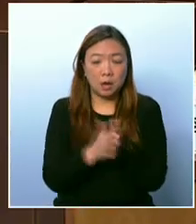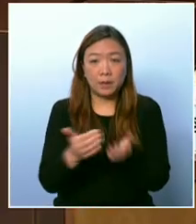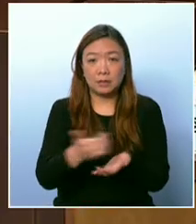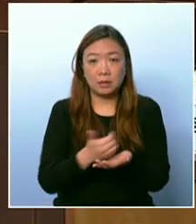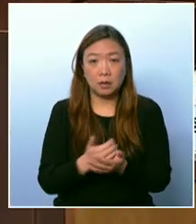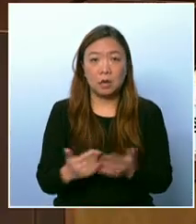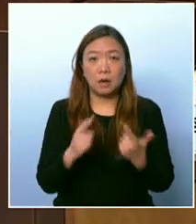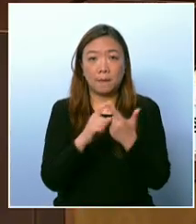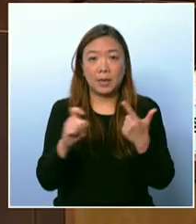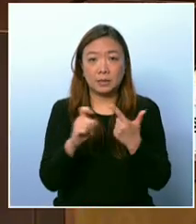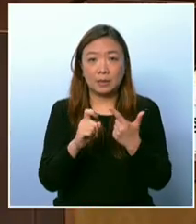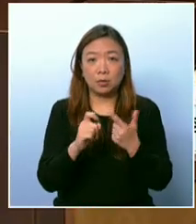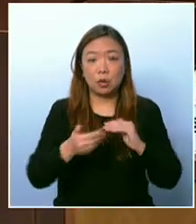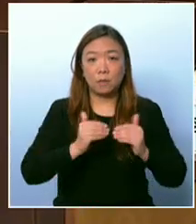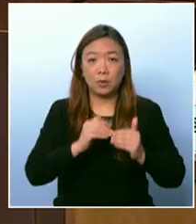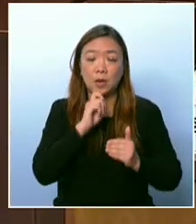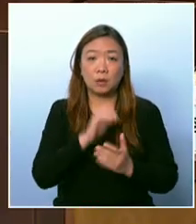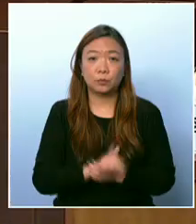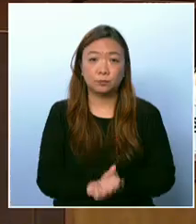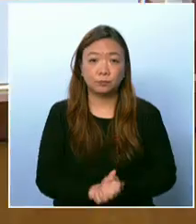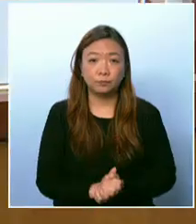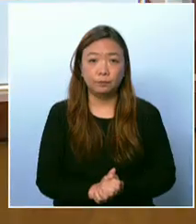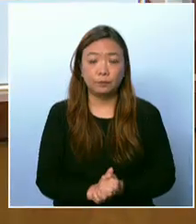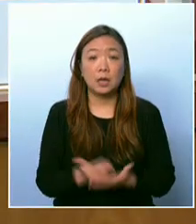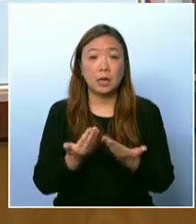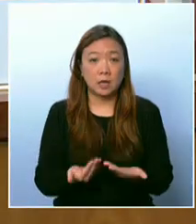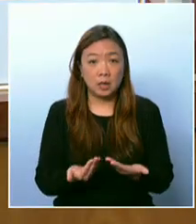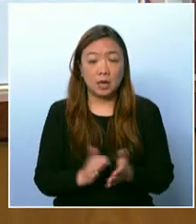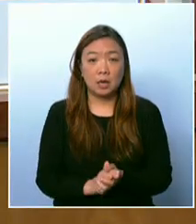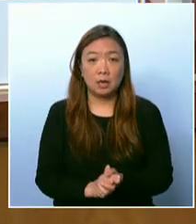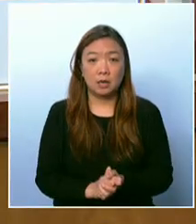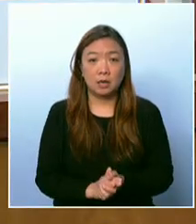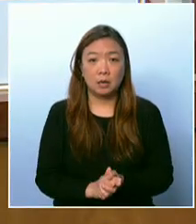It's reported that we have collected 89 ballot papers.